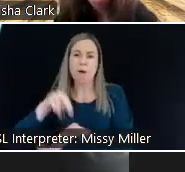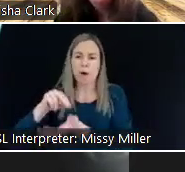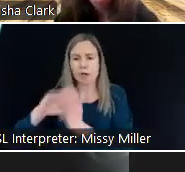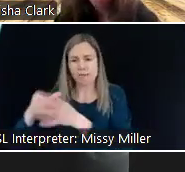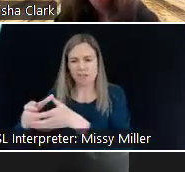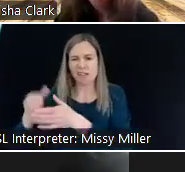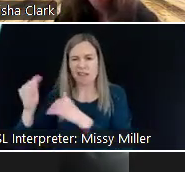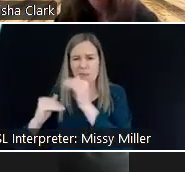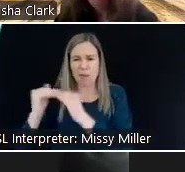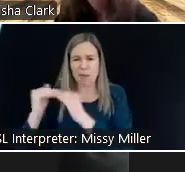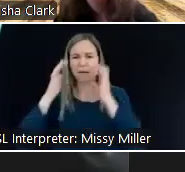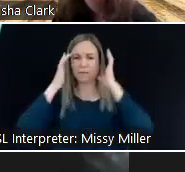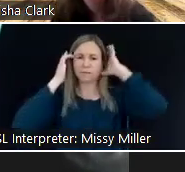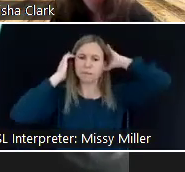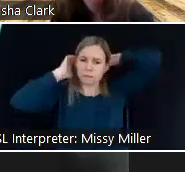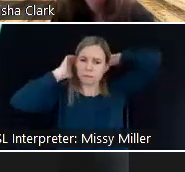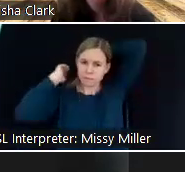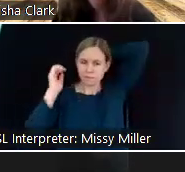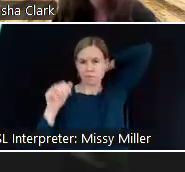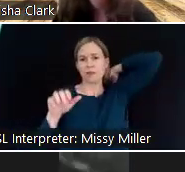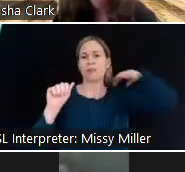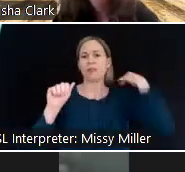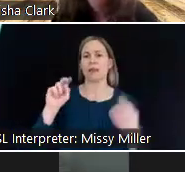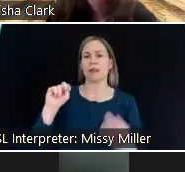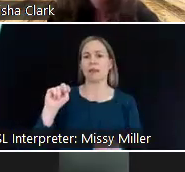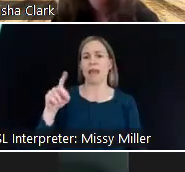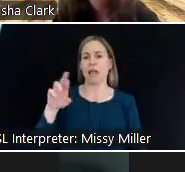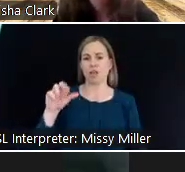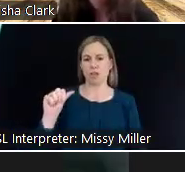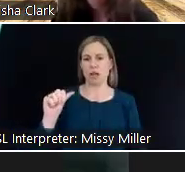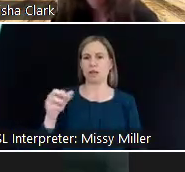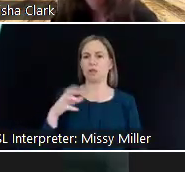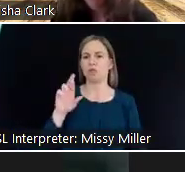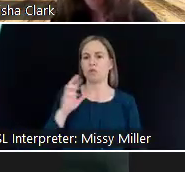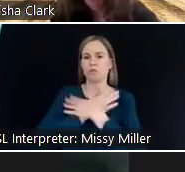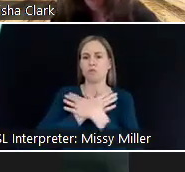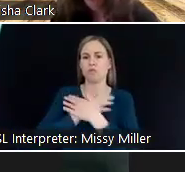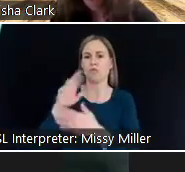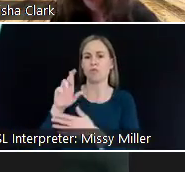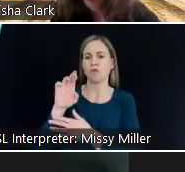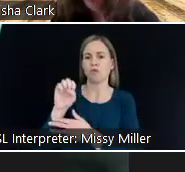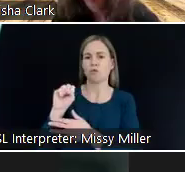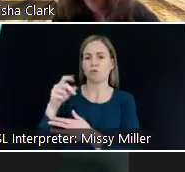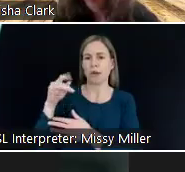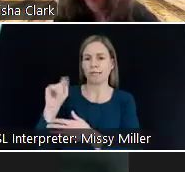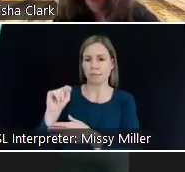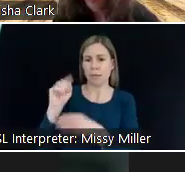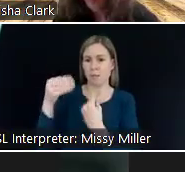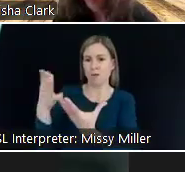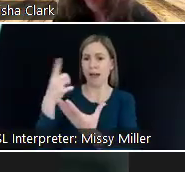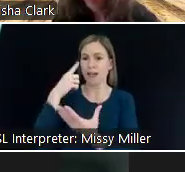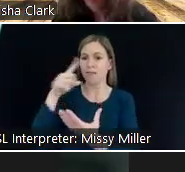Thank you. We have a question from Andrea. Does respite care exist for disabled individuals under the age of 18 in the state of